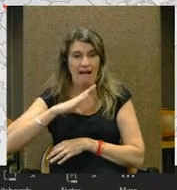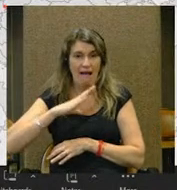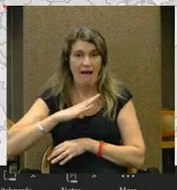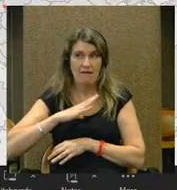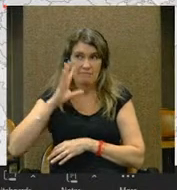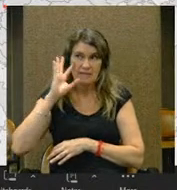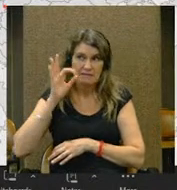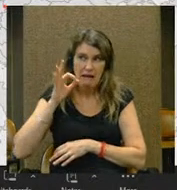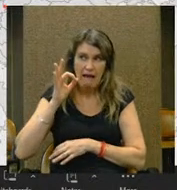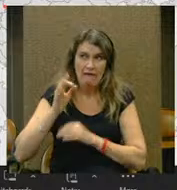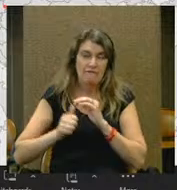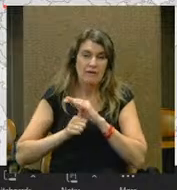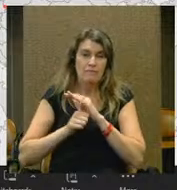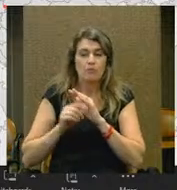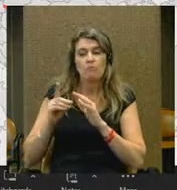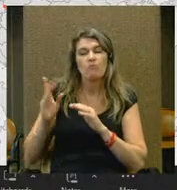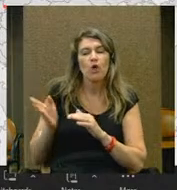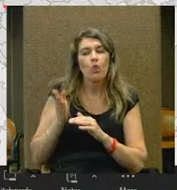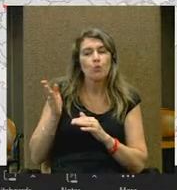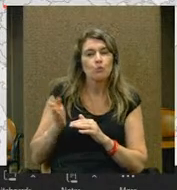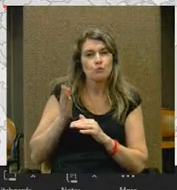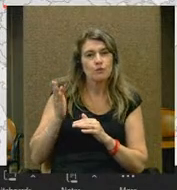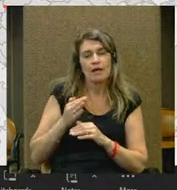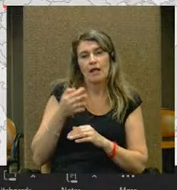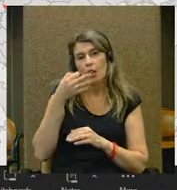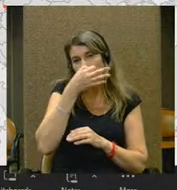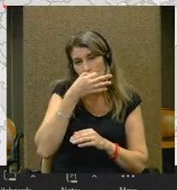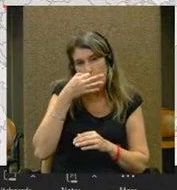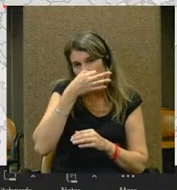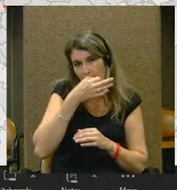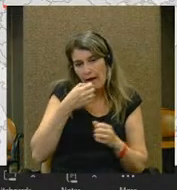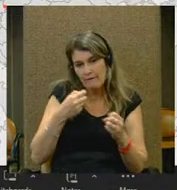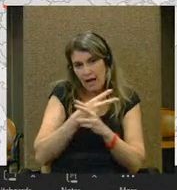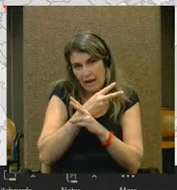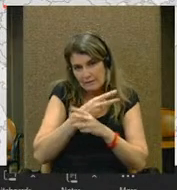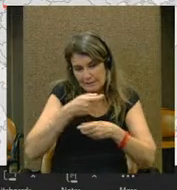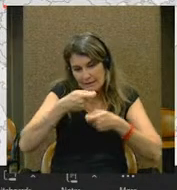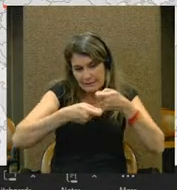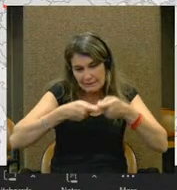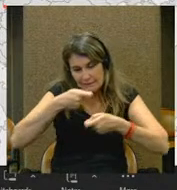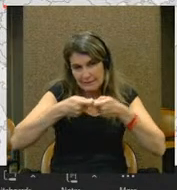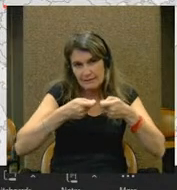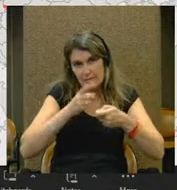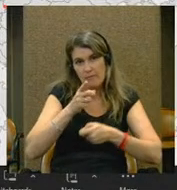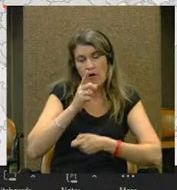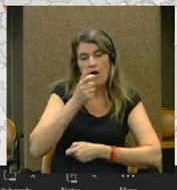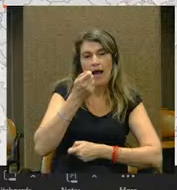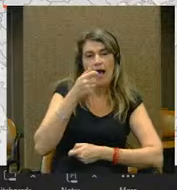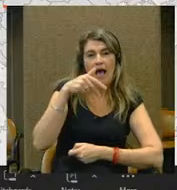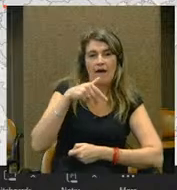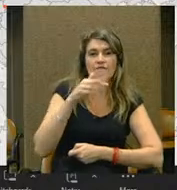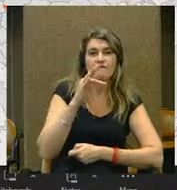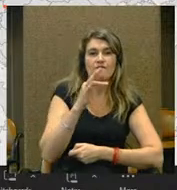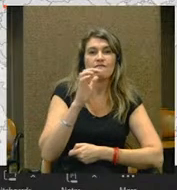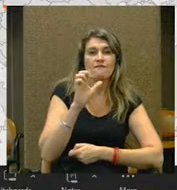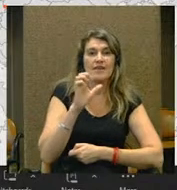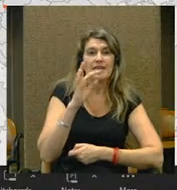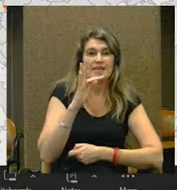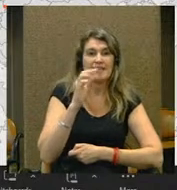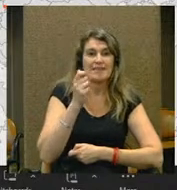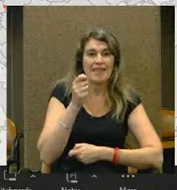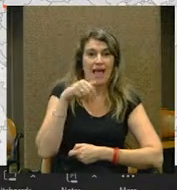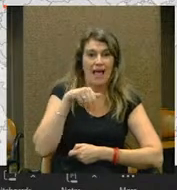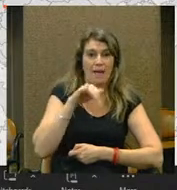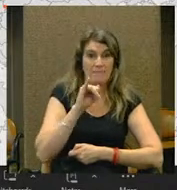produce other synthetic drugs such as amphetamines and MDMA, and that so if the